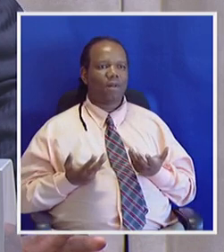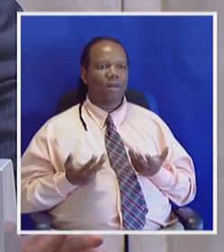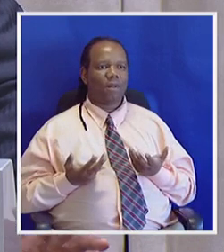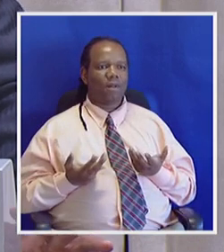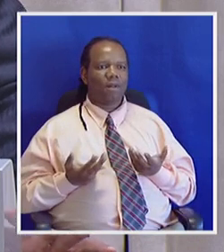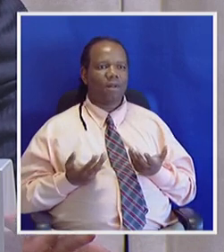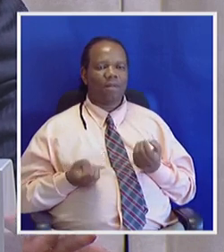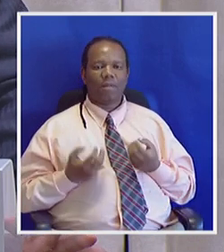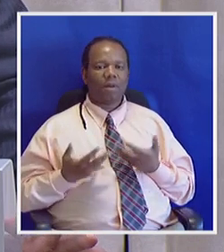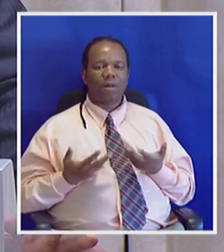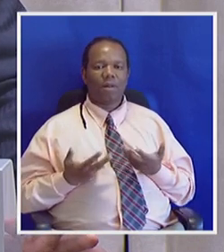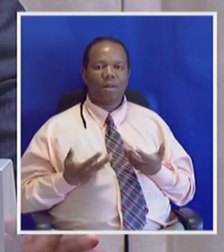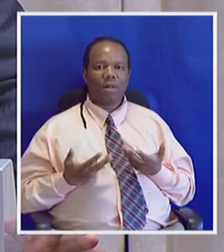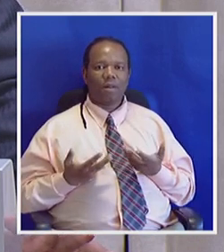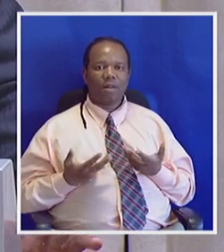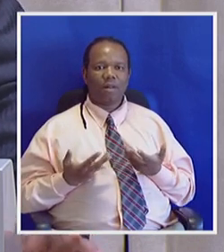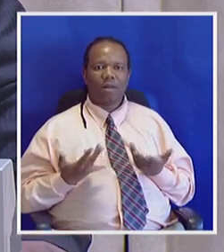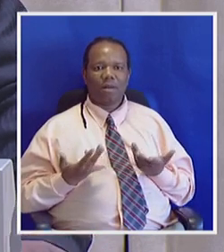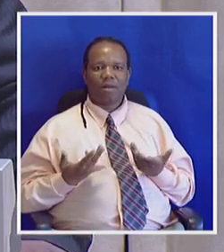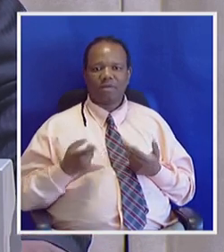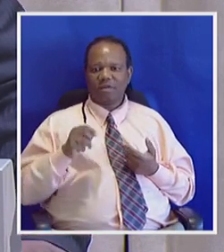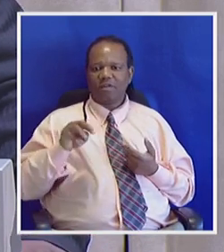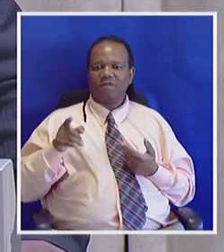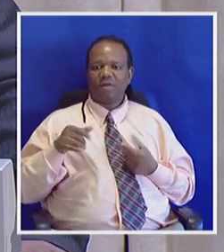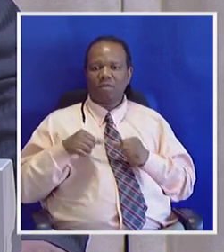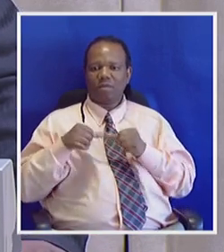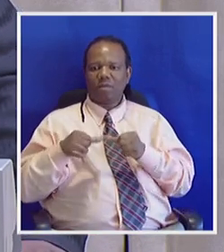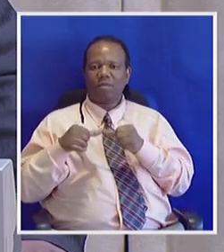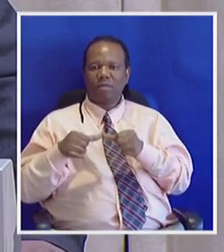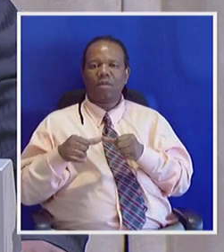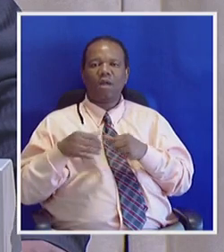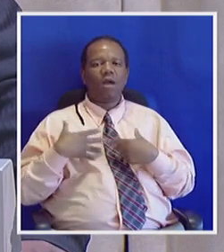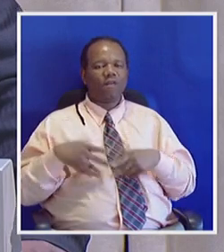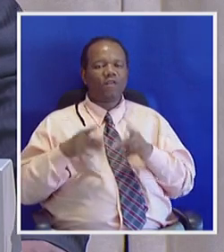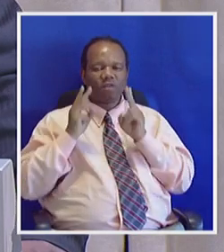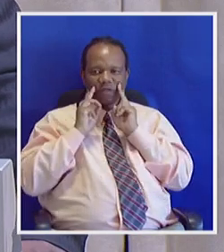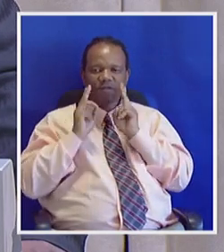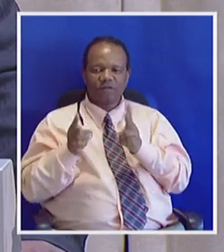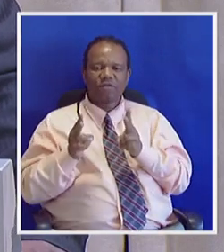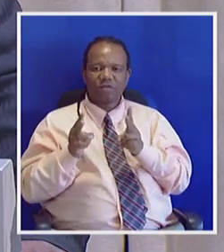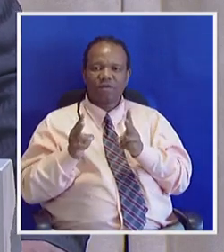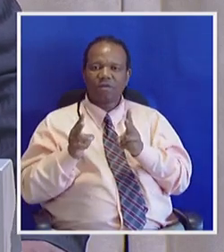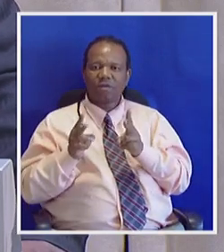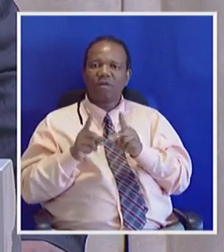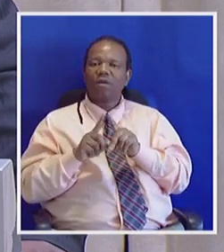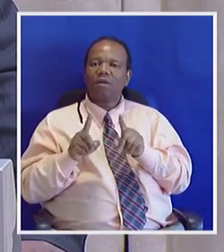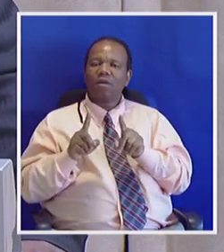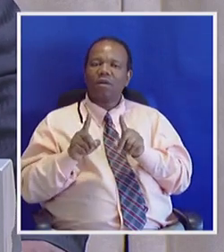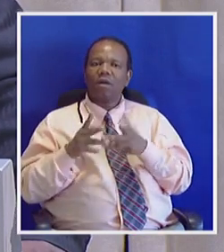our colleges remain open. And I've been to some of them. I've walked around, spoken not only